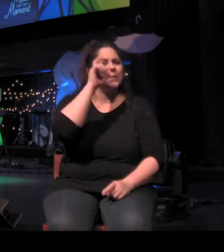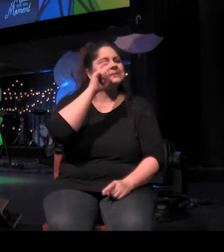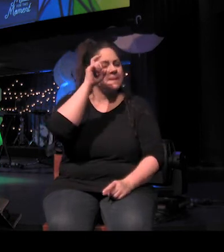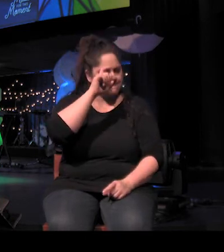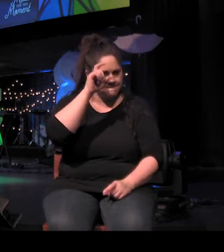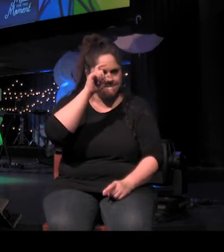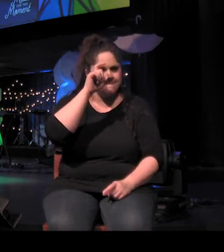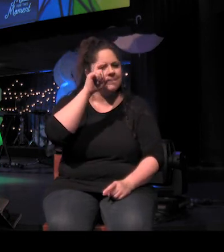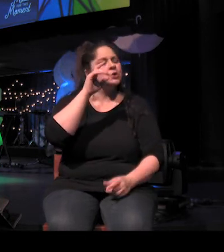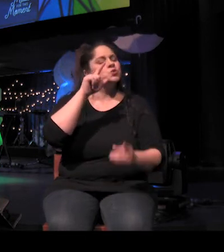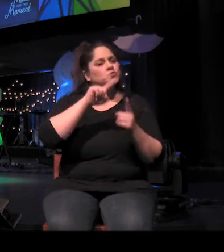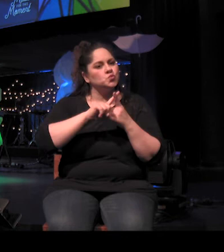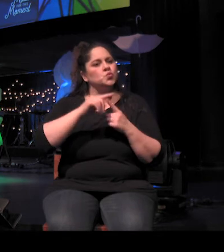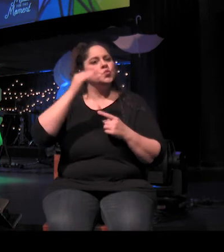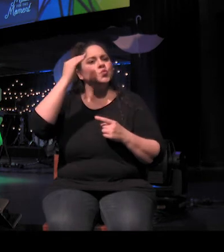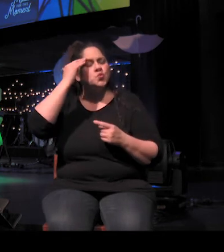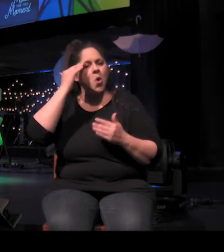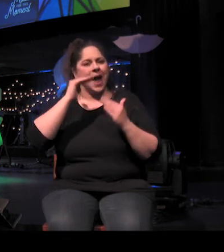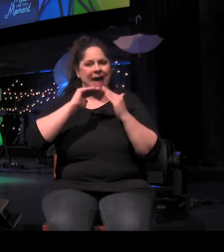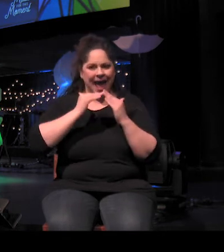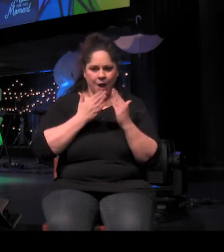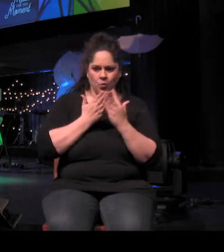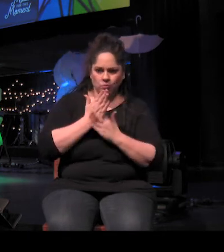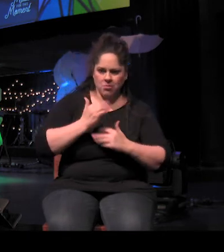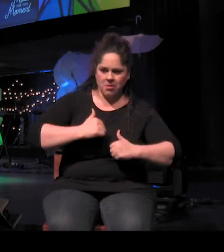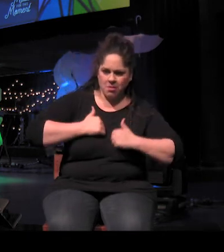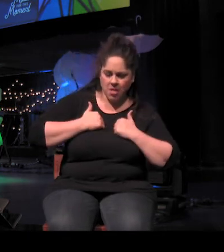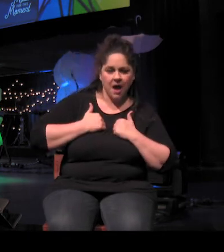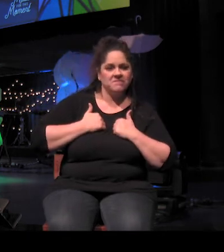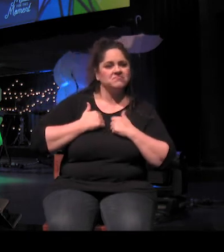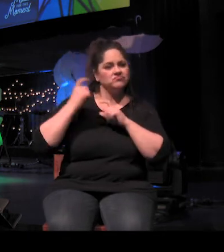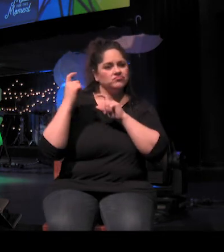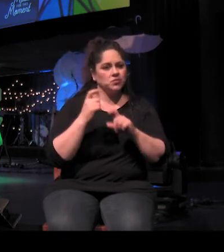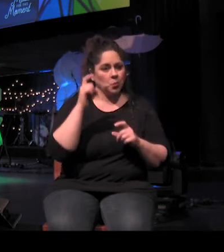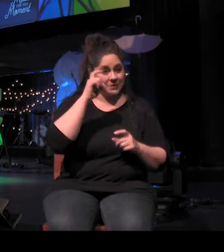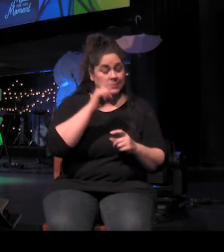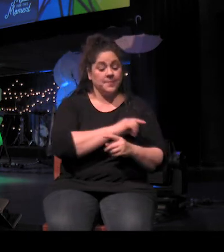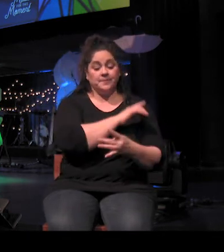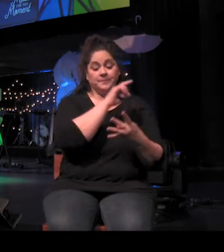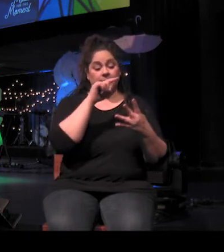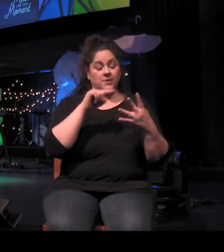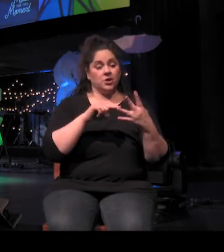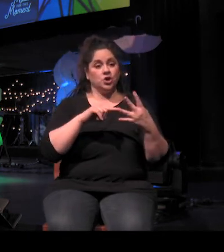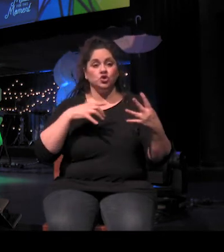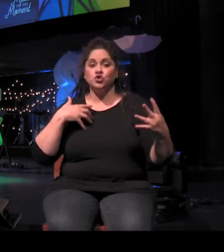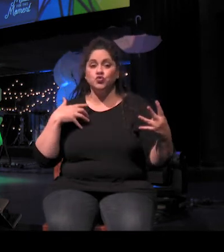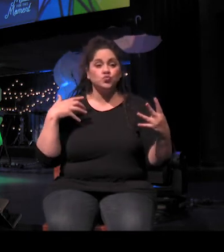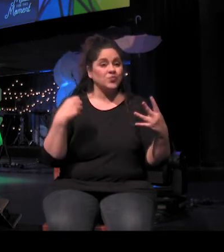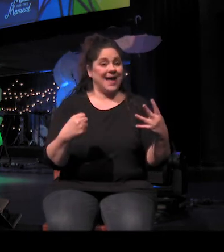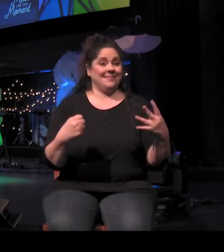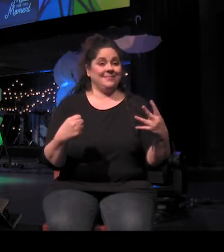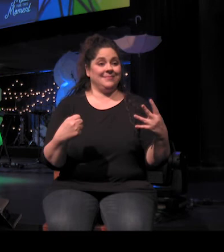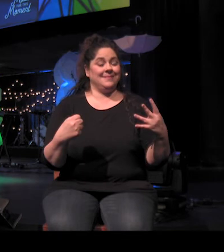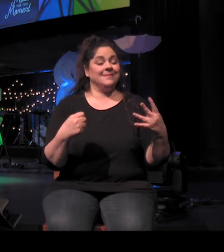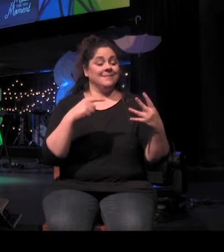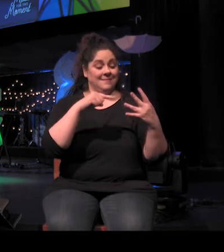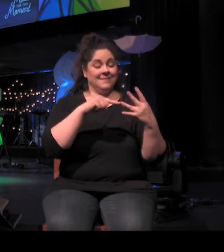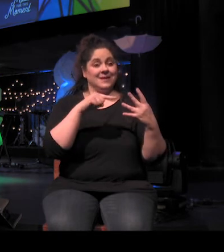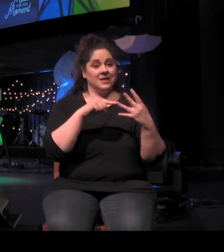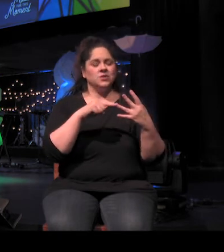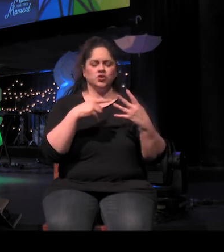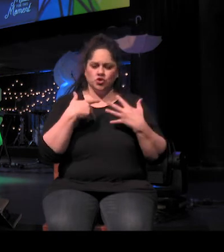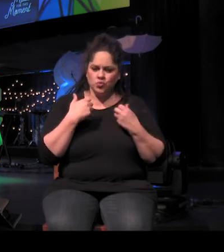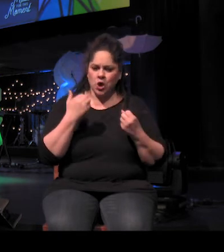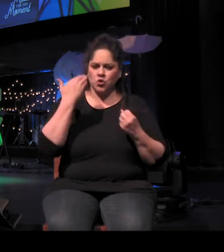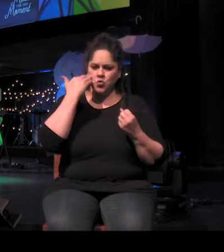wisdom to understand how to walk through this. The third thing he offers is strength. Strength to do what we know to do, that we're supposed to